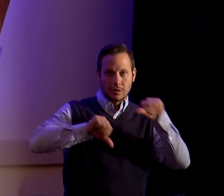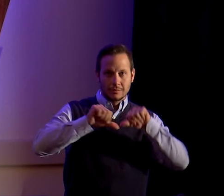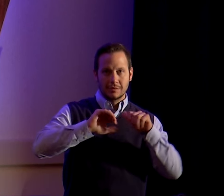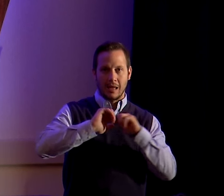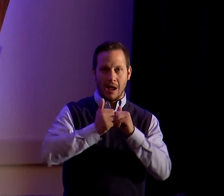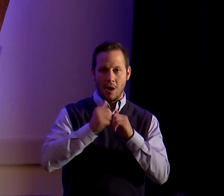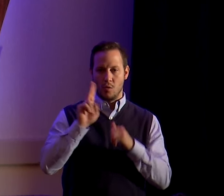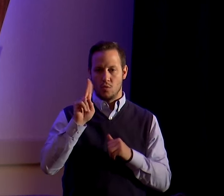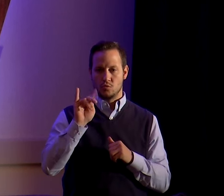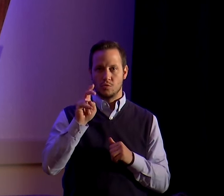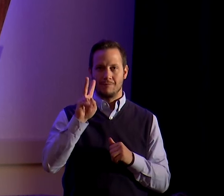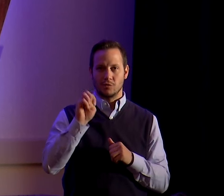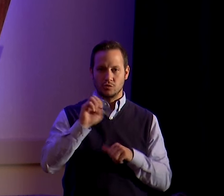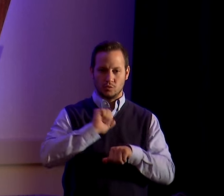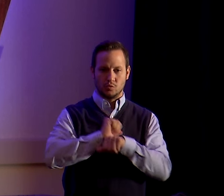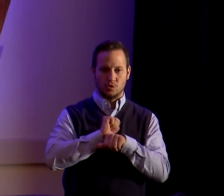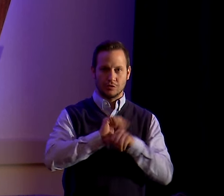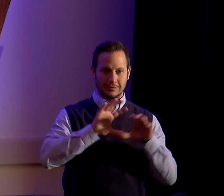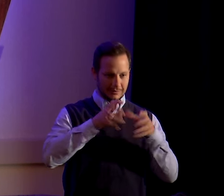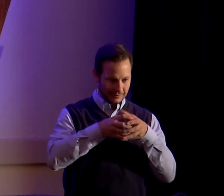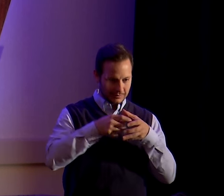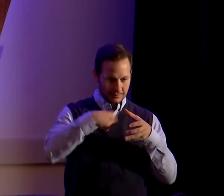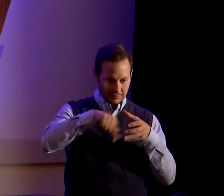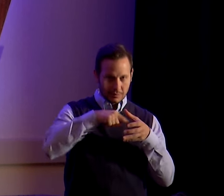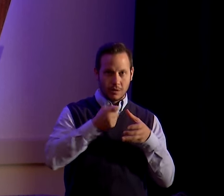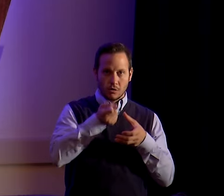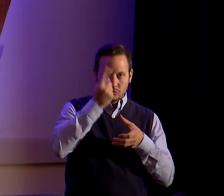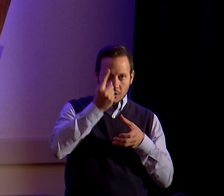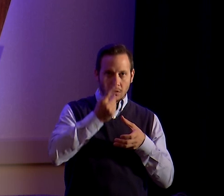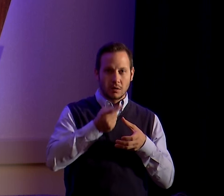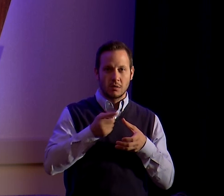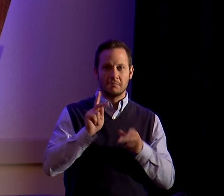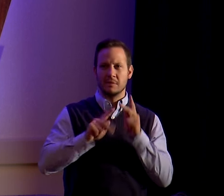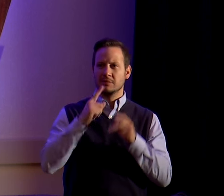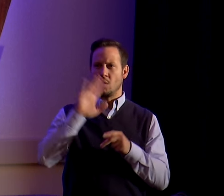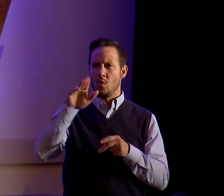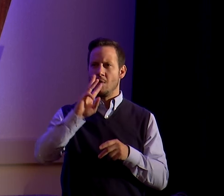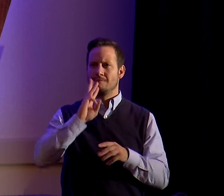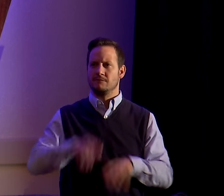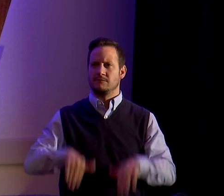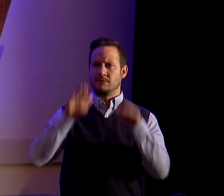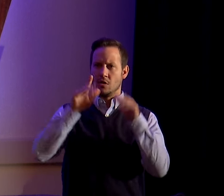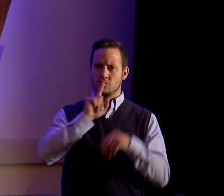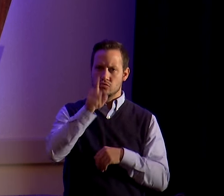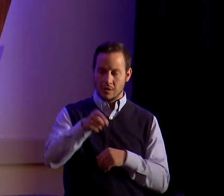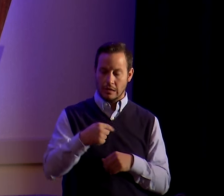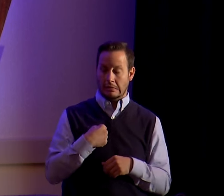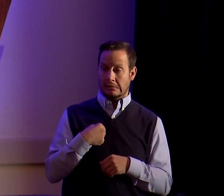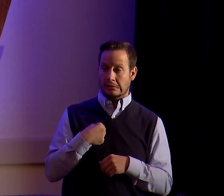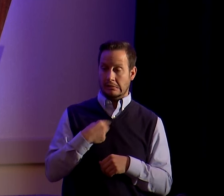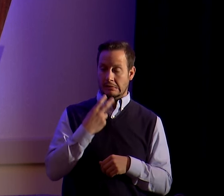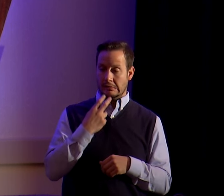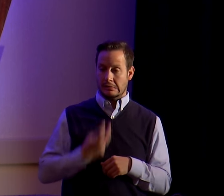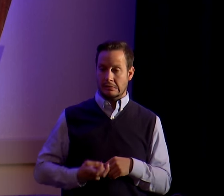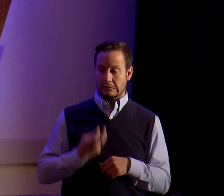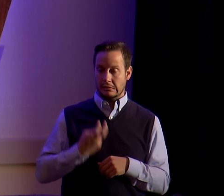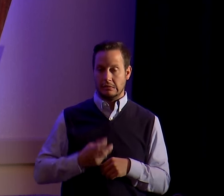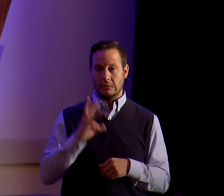universe works. And then suddenly there are people who tell me, you know, wait, the flood is real, and, you know, wow.